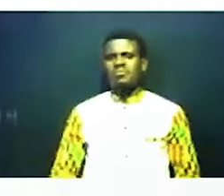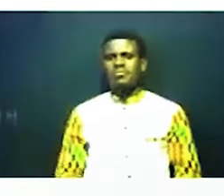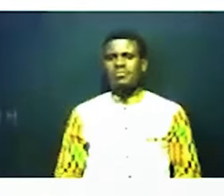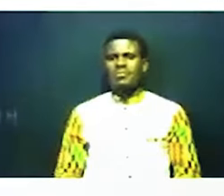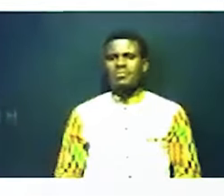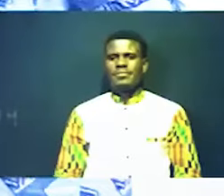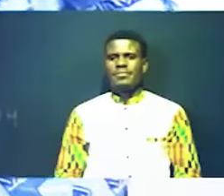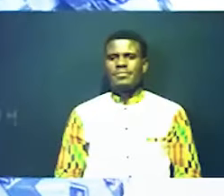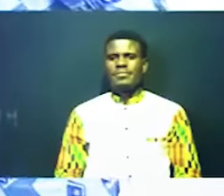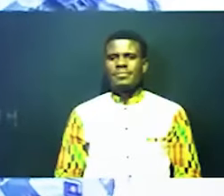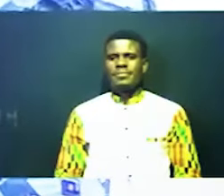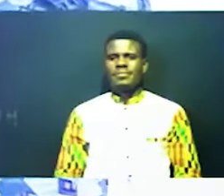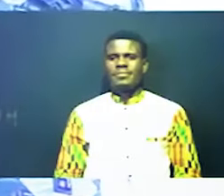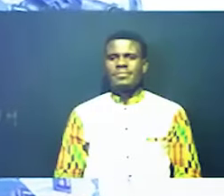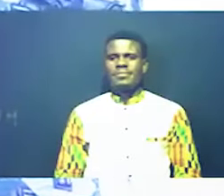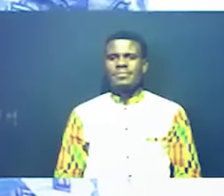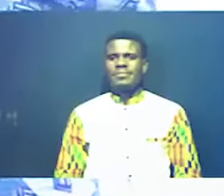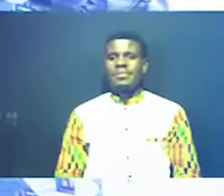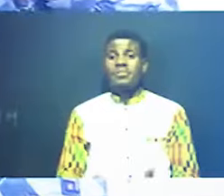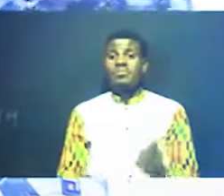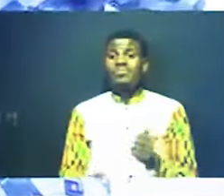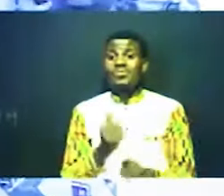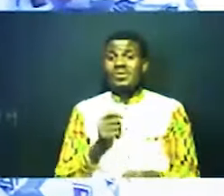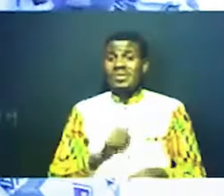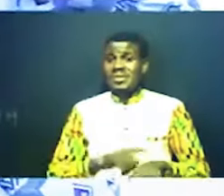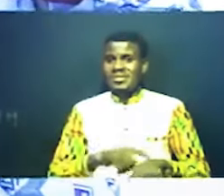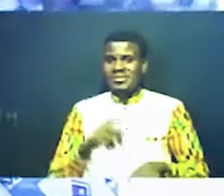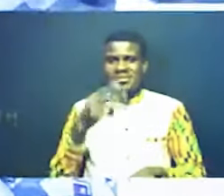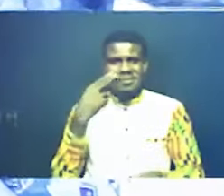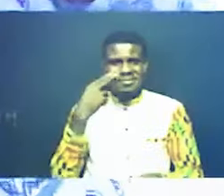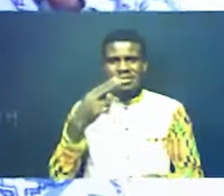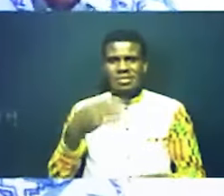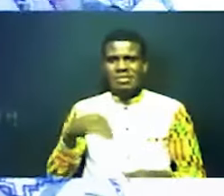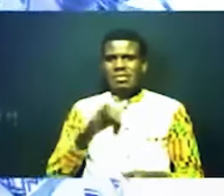inside. Mostly they express it in anger.